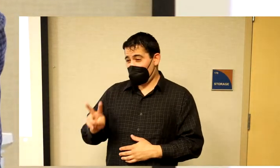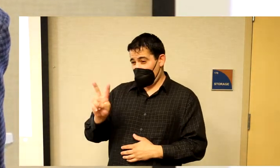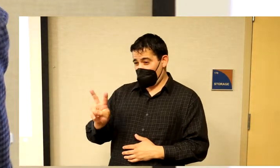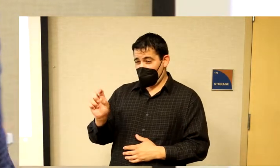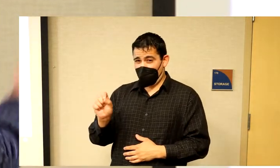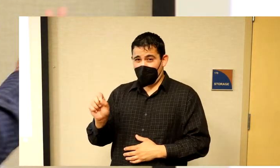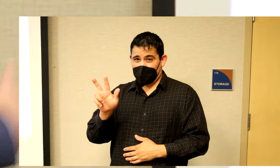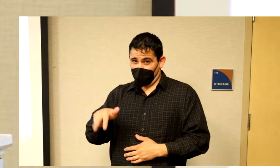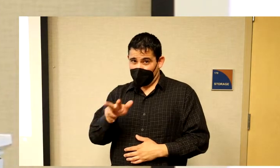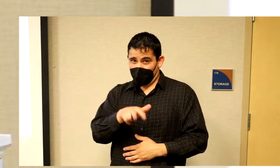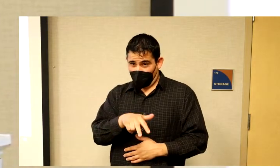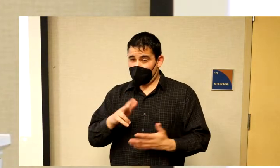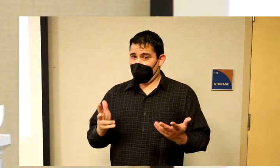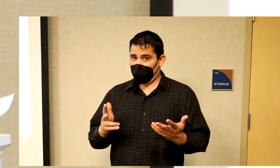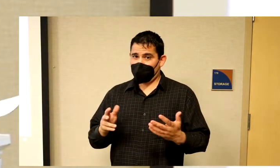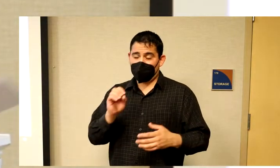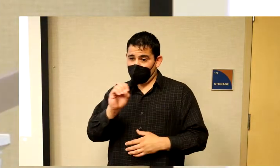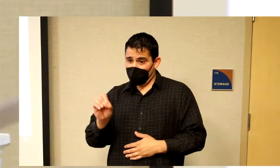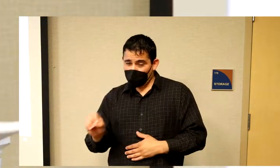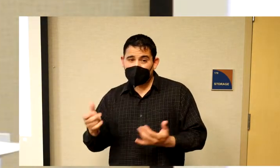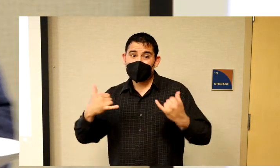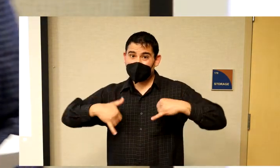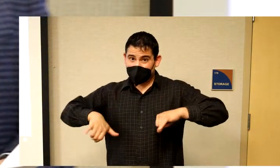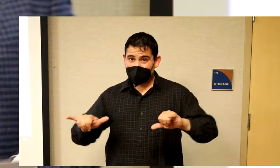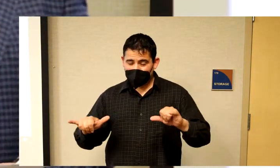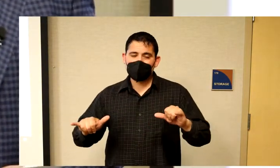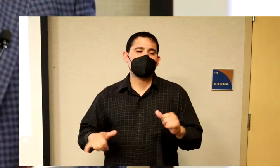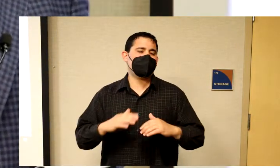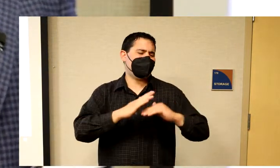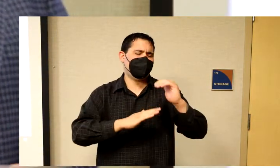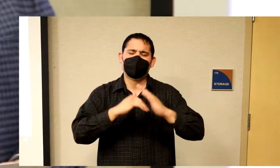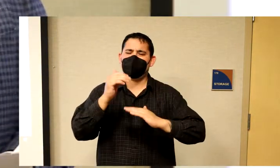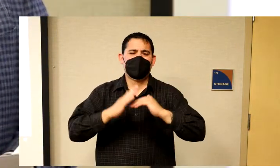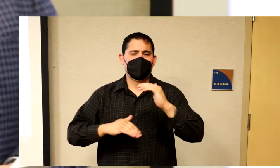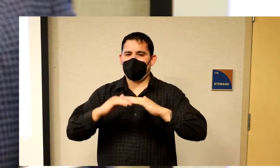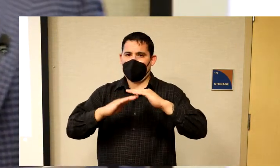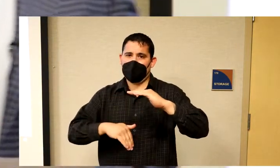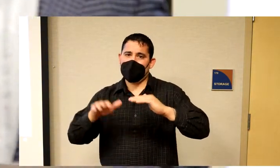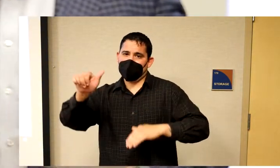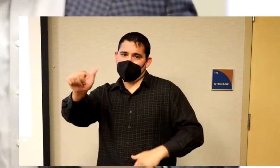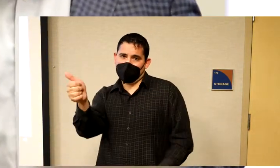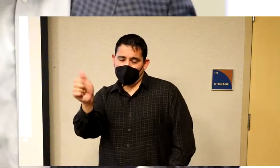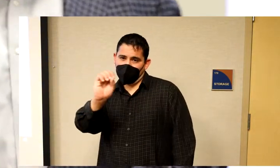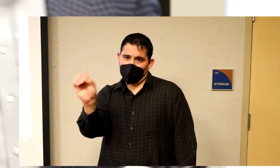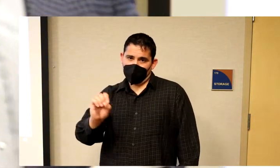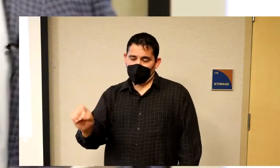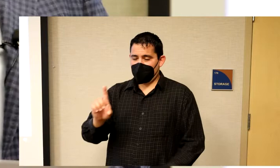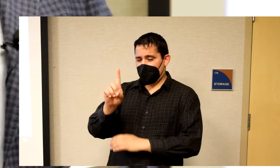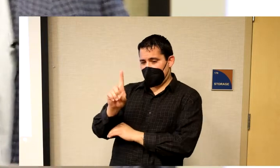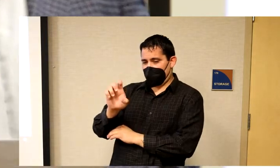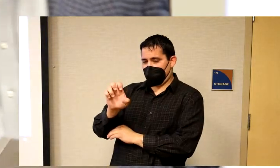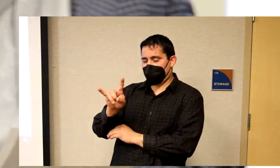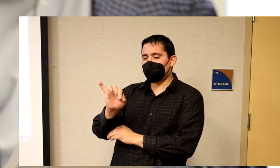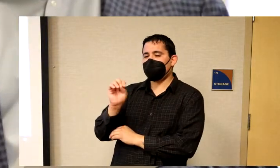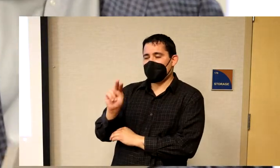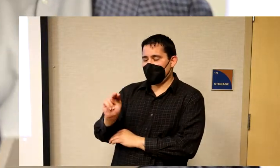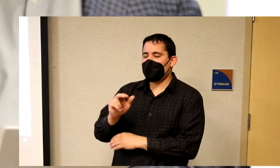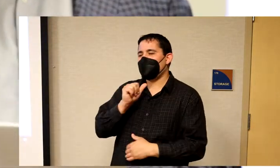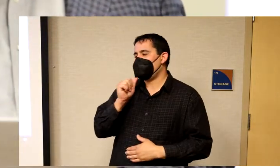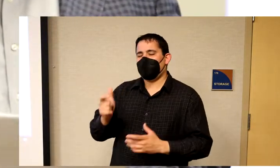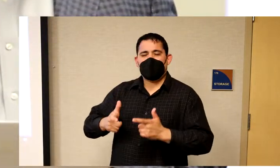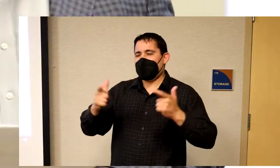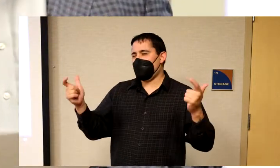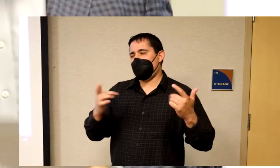still, it's still comfortably under 10. I still wouldn't have a problem with a 6% deviation. It's Okay. still not a major concern. But it's